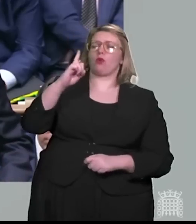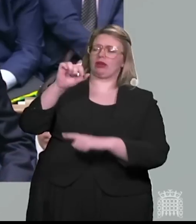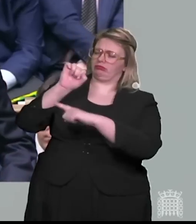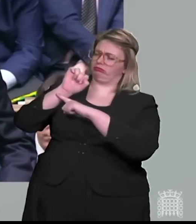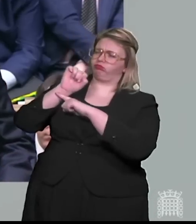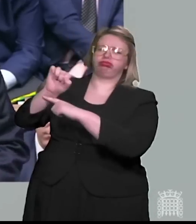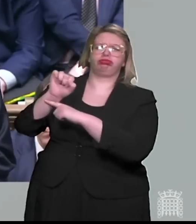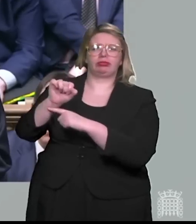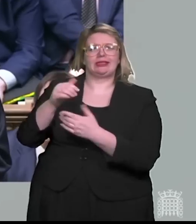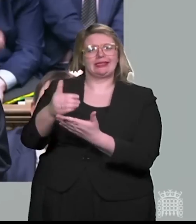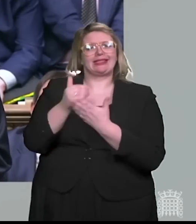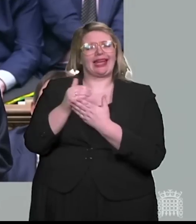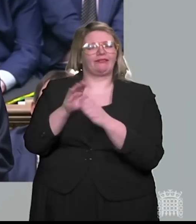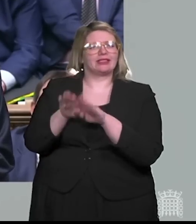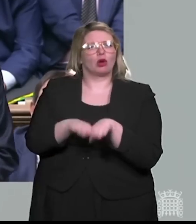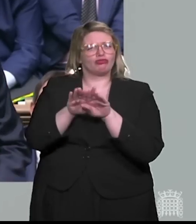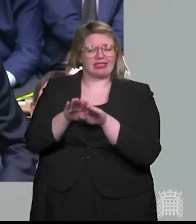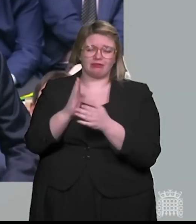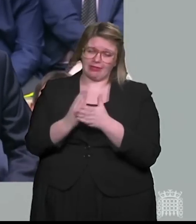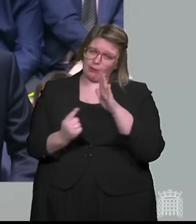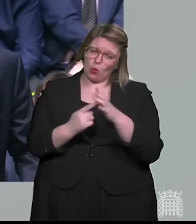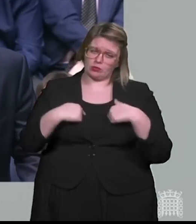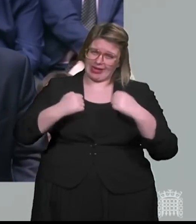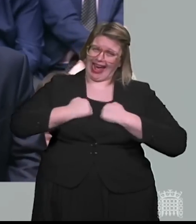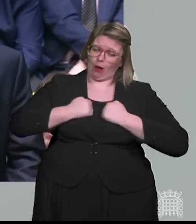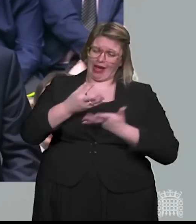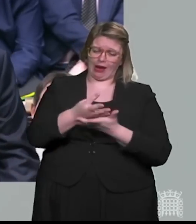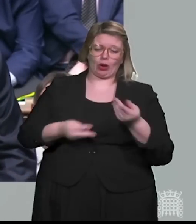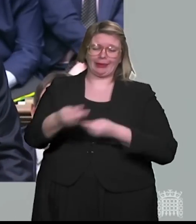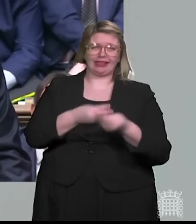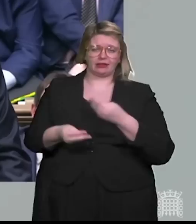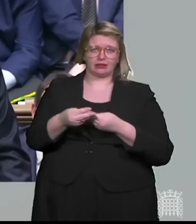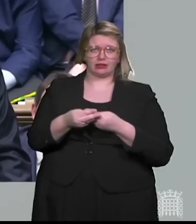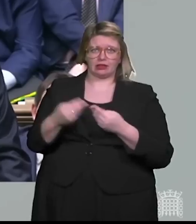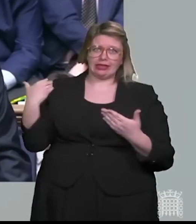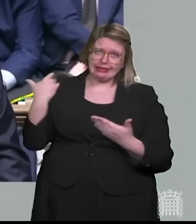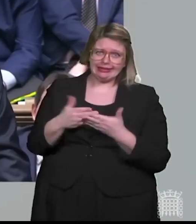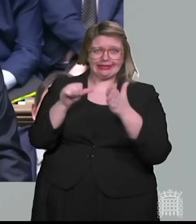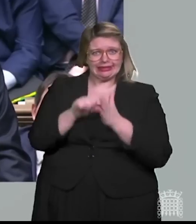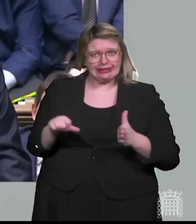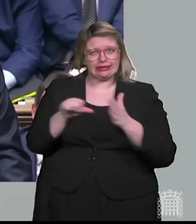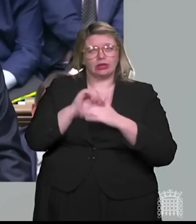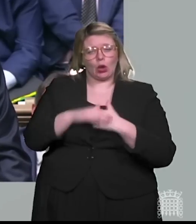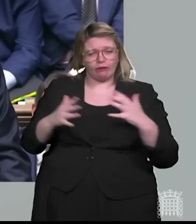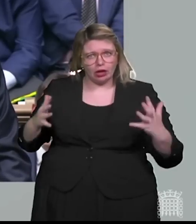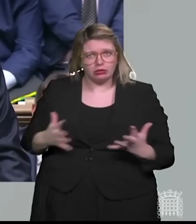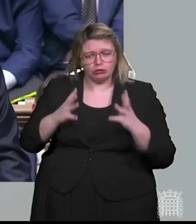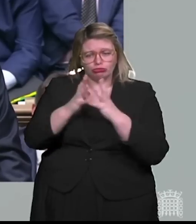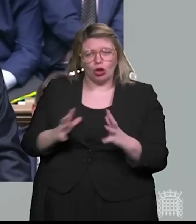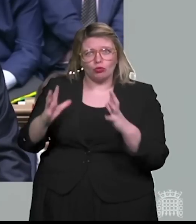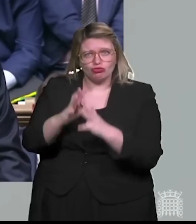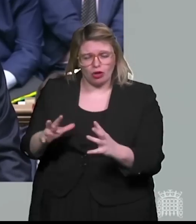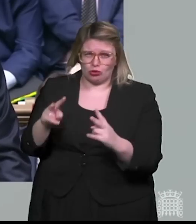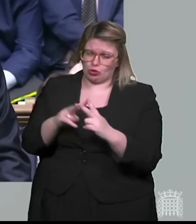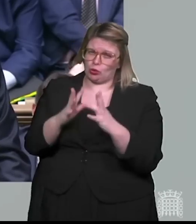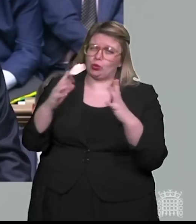most dynamic economy. That means tackling our long-standing productivity issues, including two in